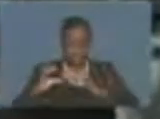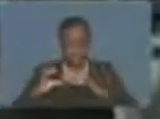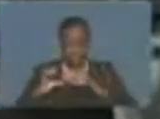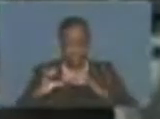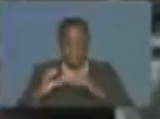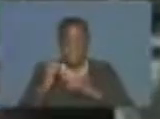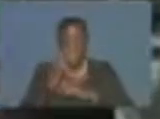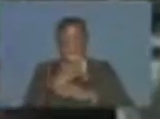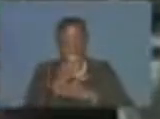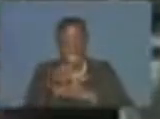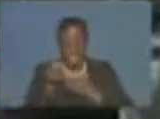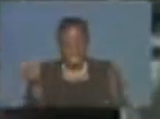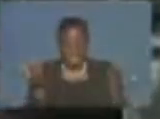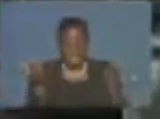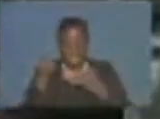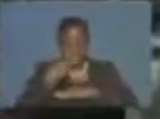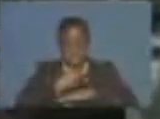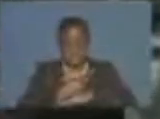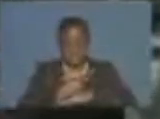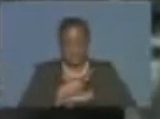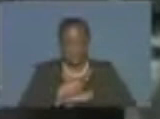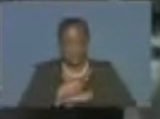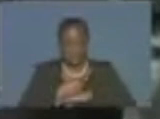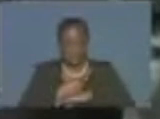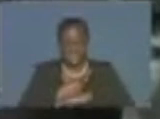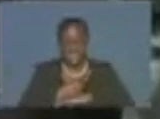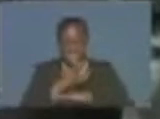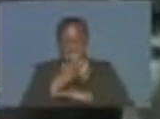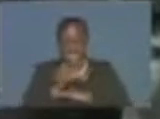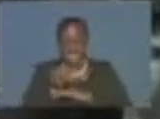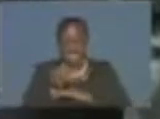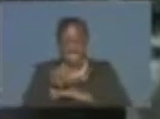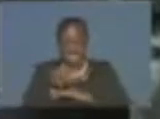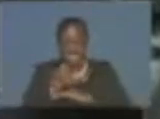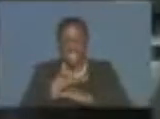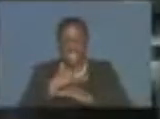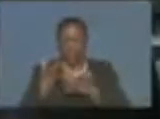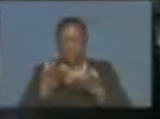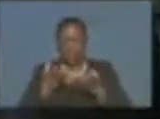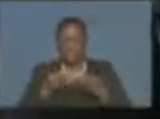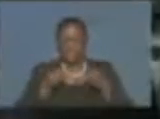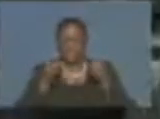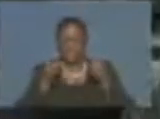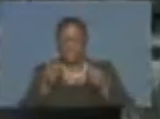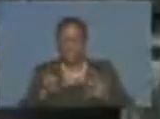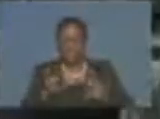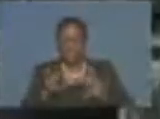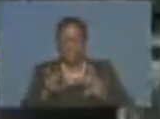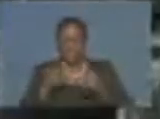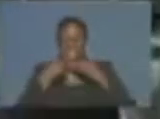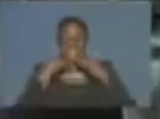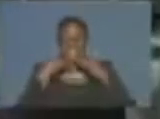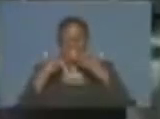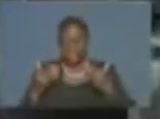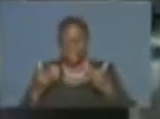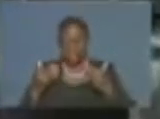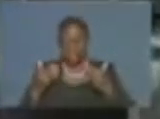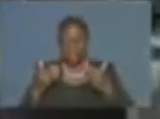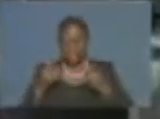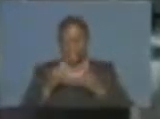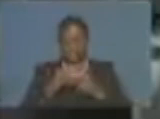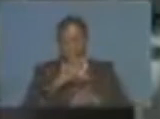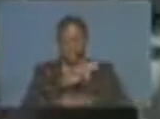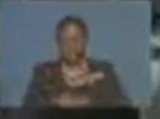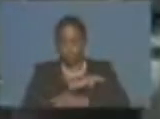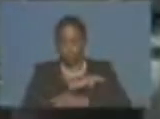of that here today with this partnership. And with that being said, I'd just like to take this opportunity again to say thank you to Mr. Wong